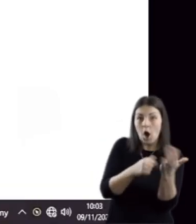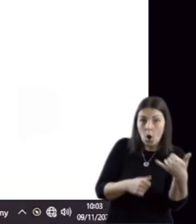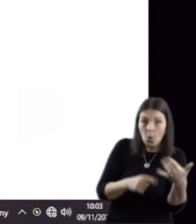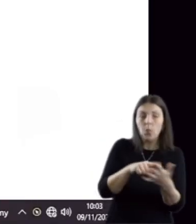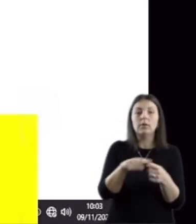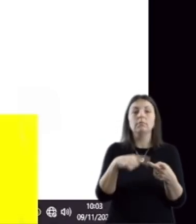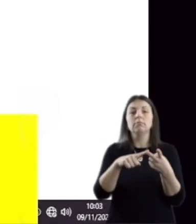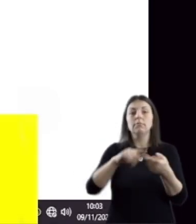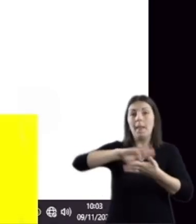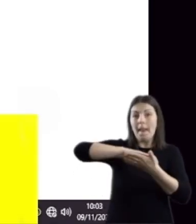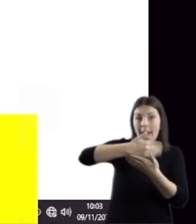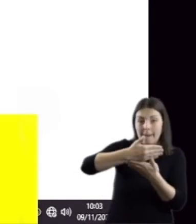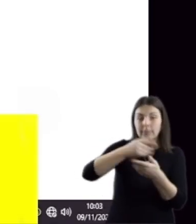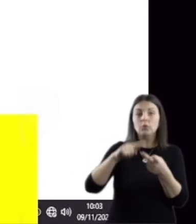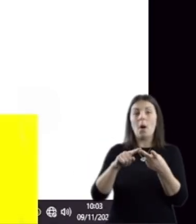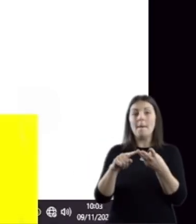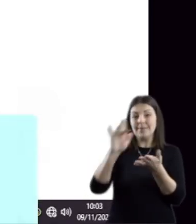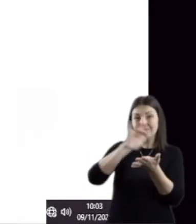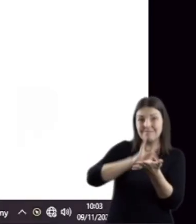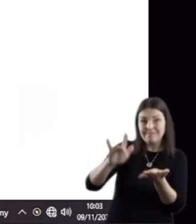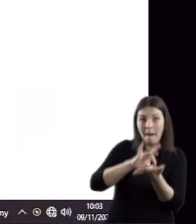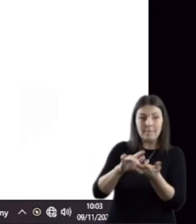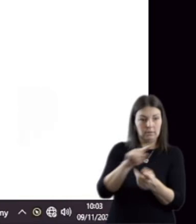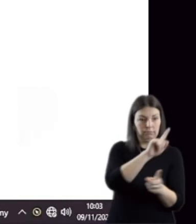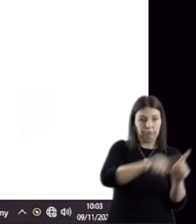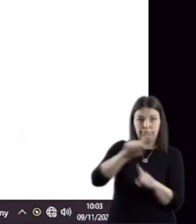Let's take a look at wireless settings.